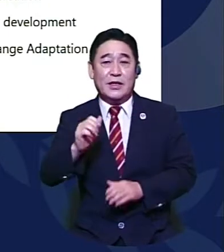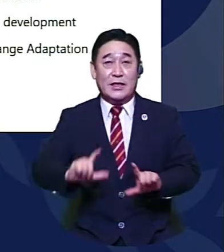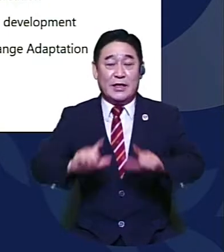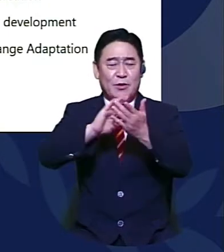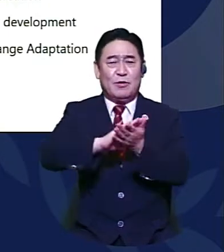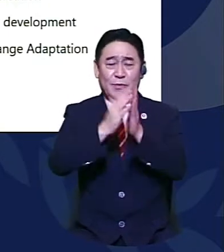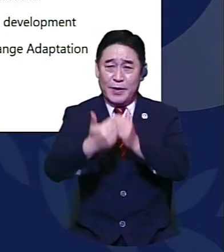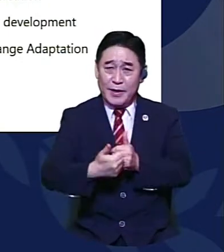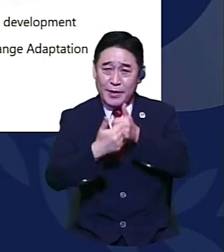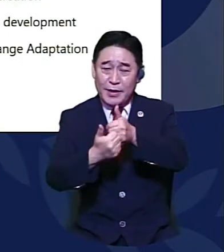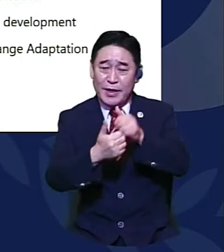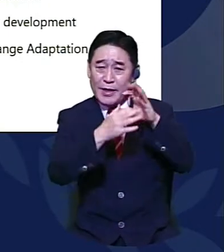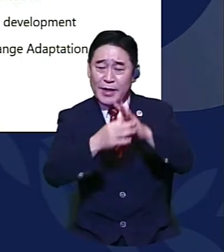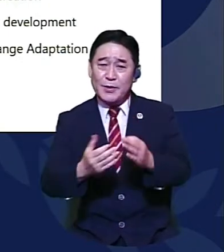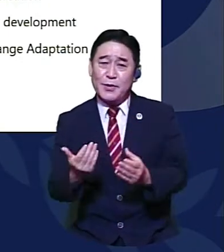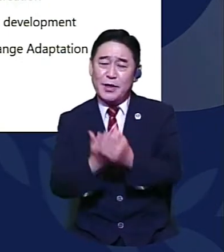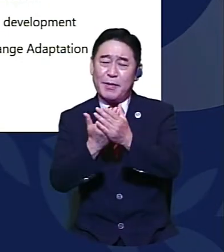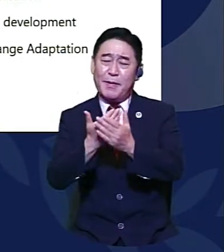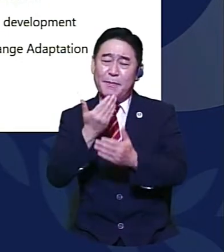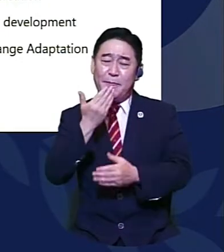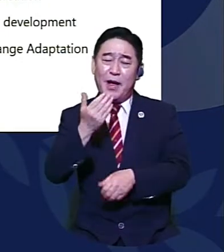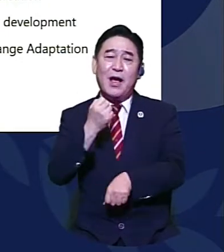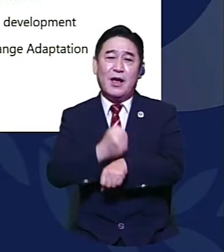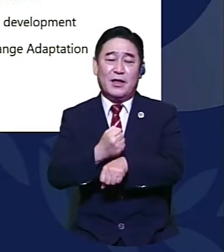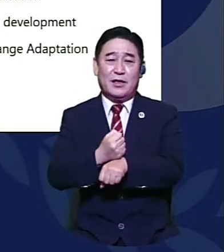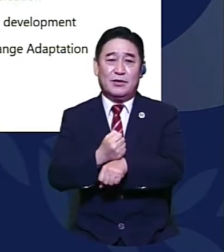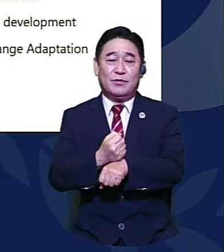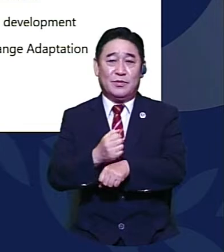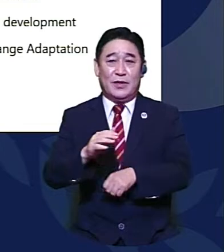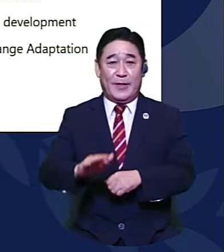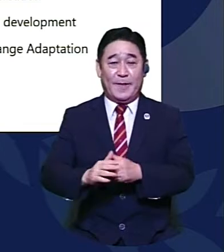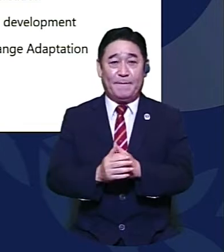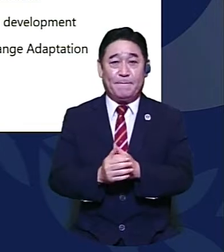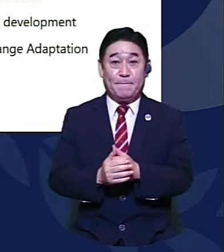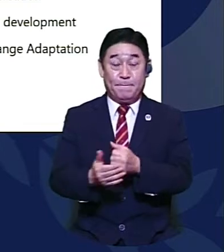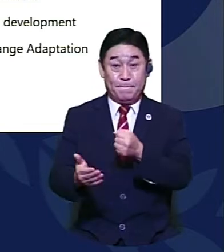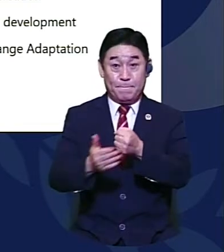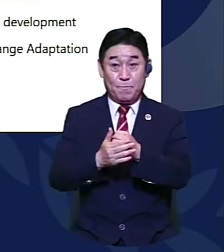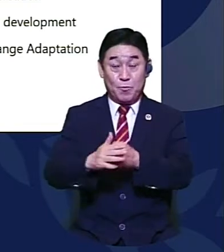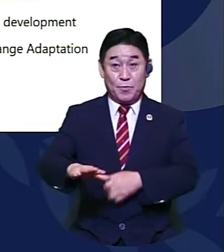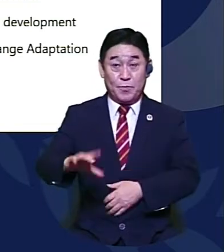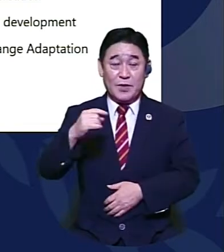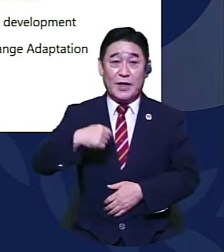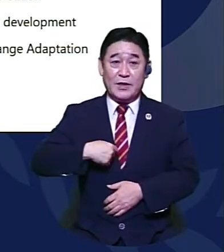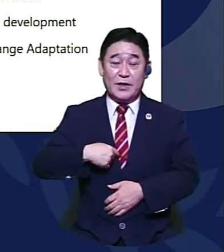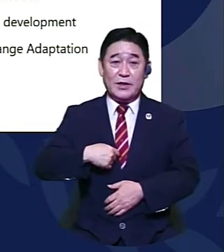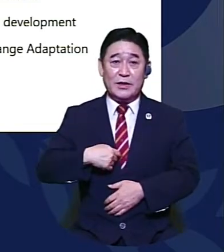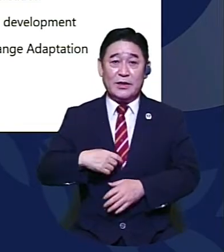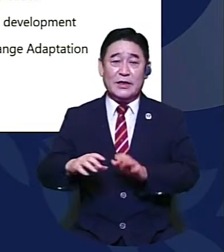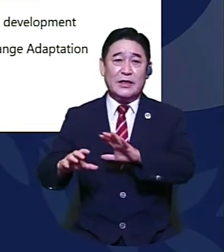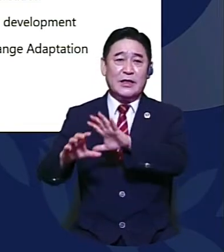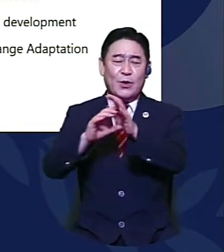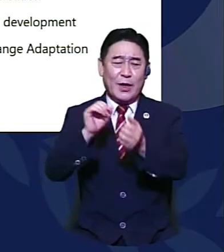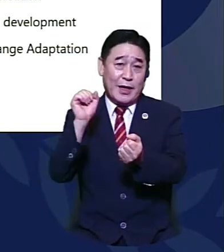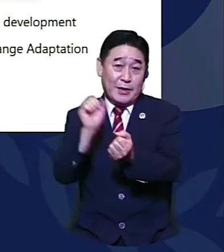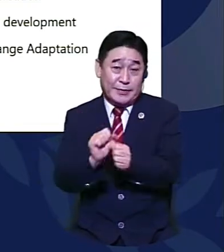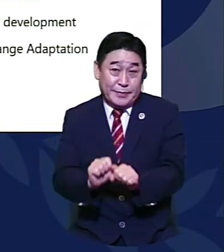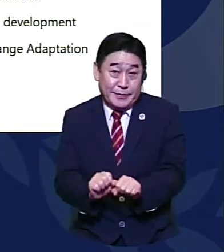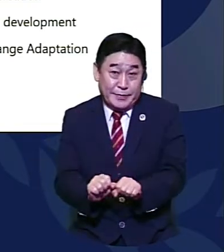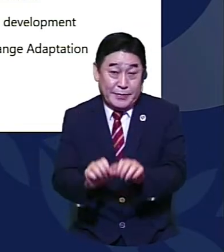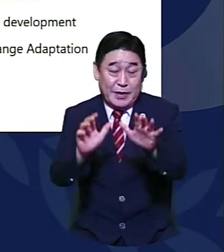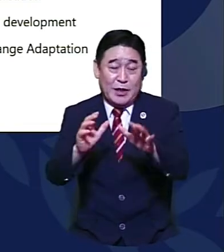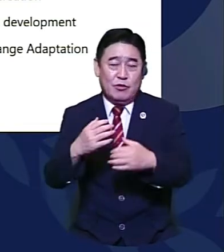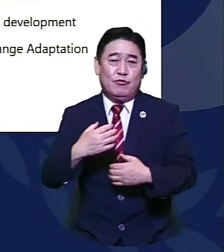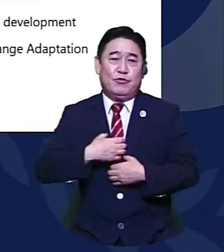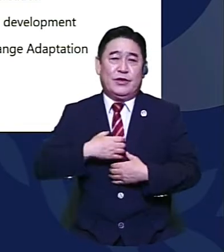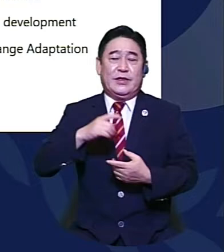speak a little bit about the pandemic and the sustainability crisis, although in this conference many have already spoken about the